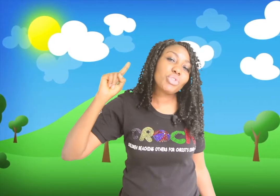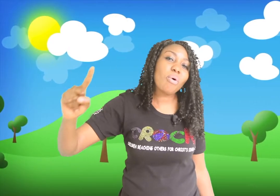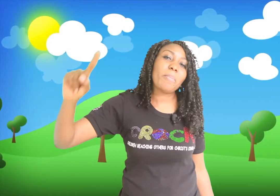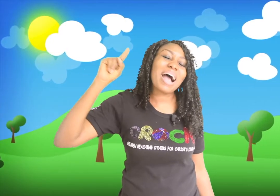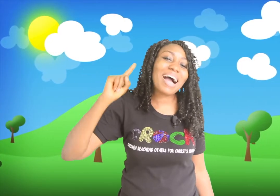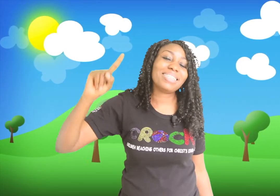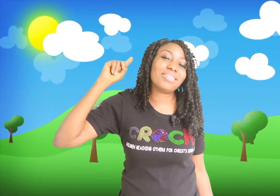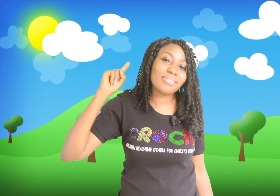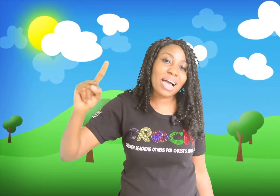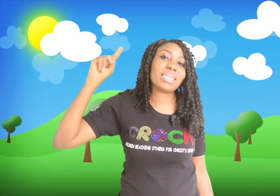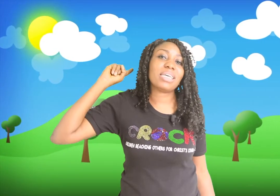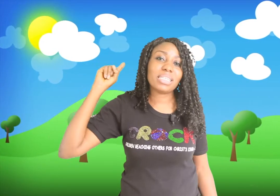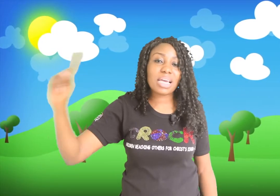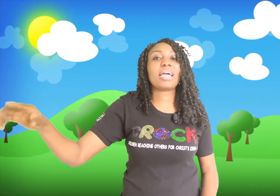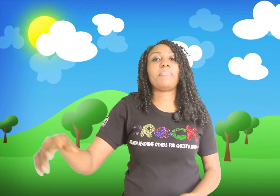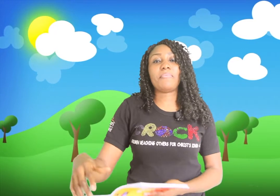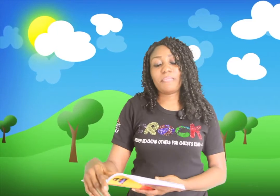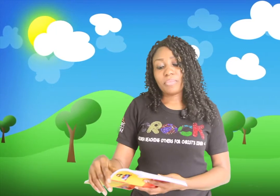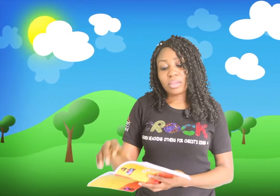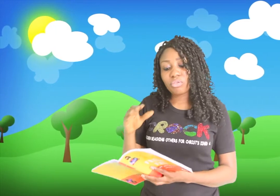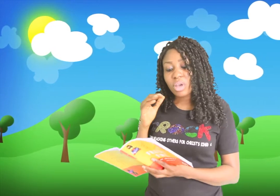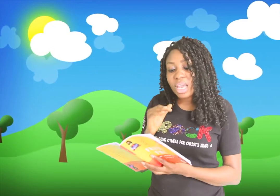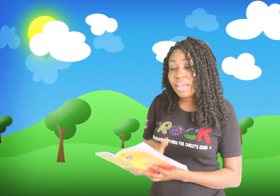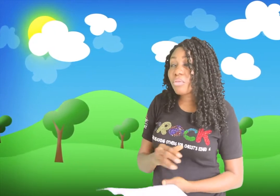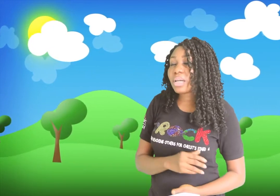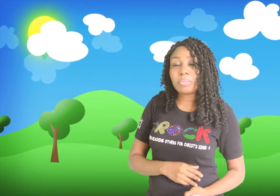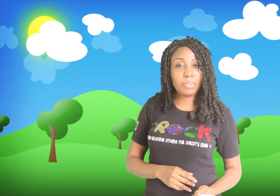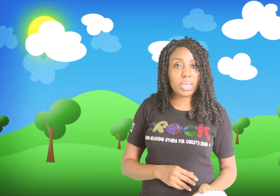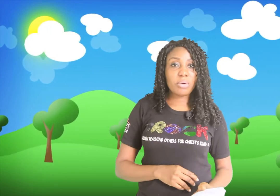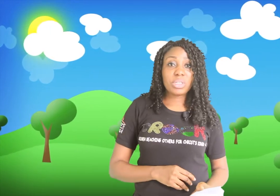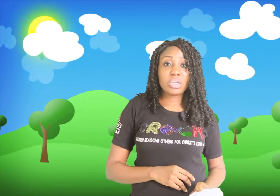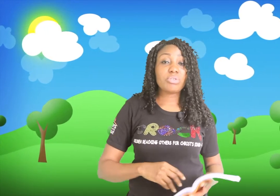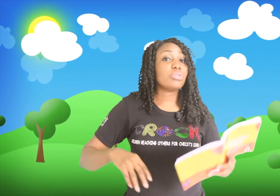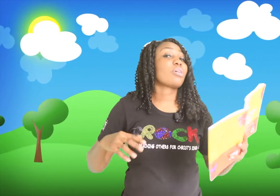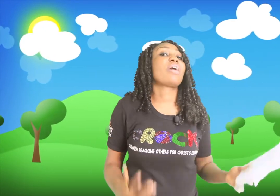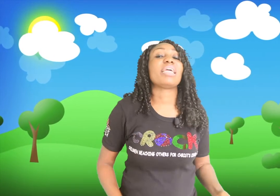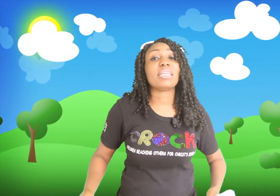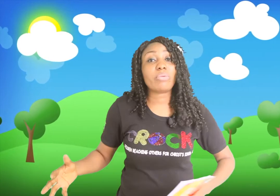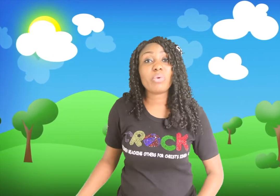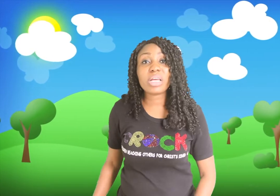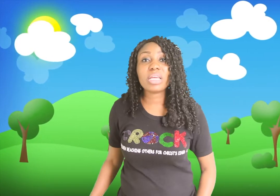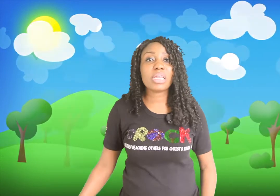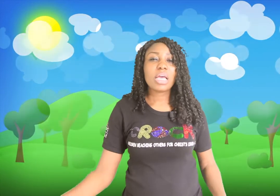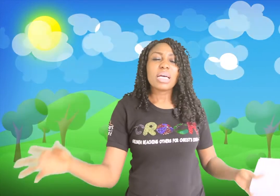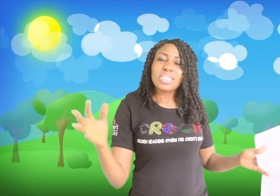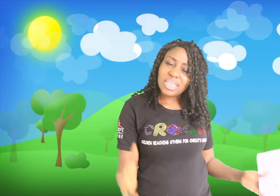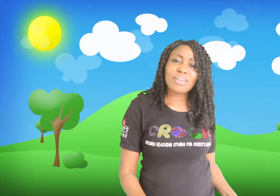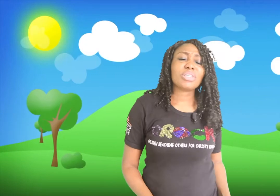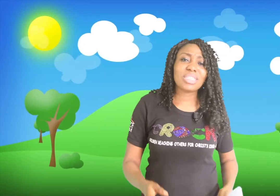to show up at the right time. So even when the people came with their news, crying and